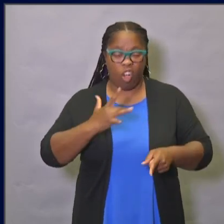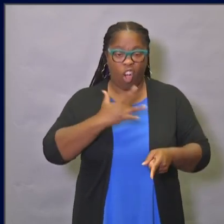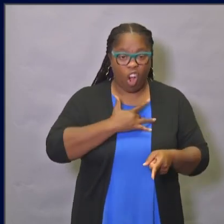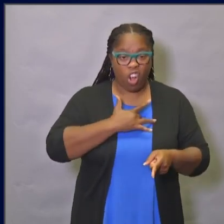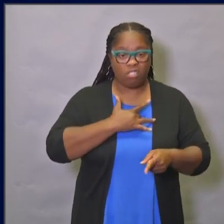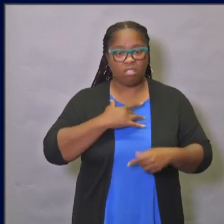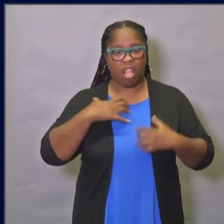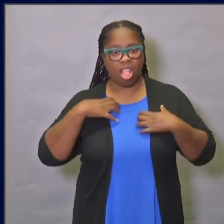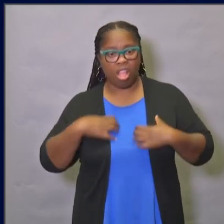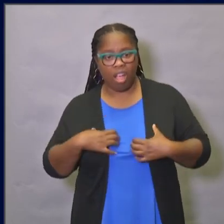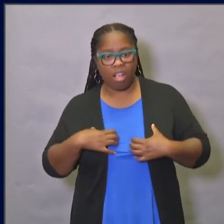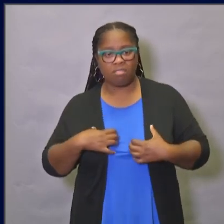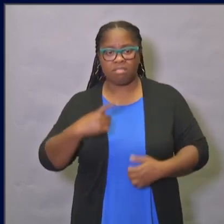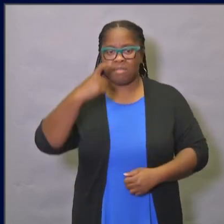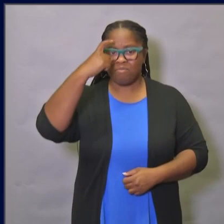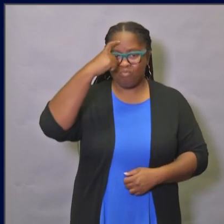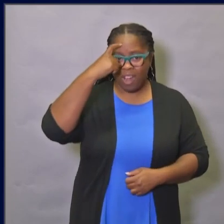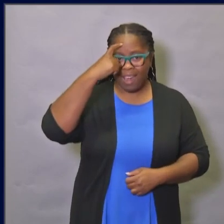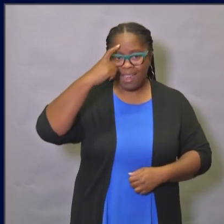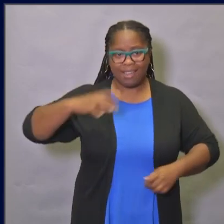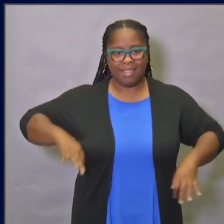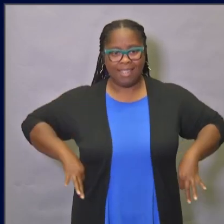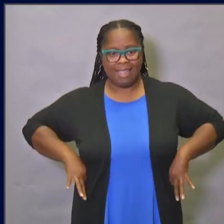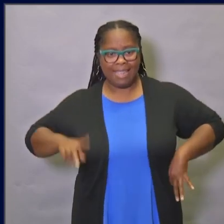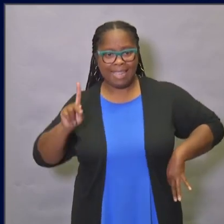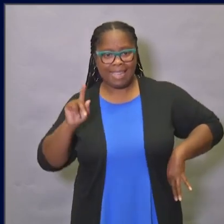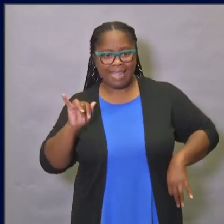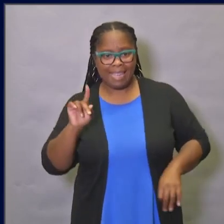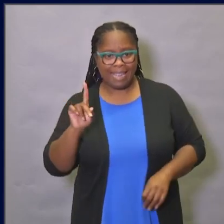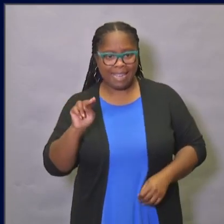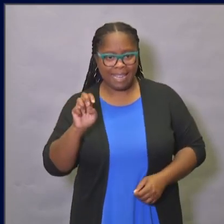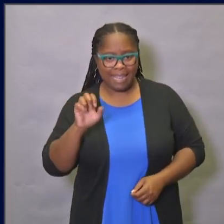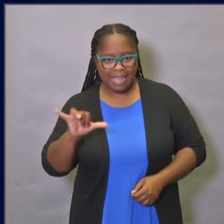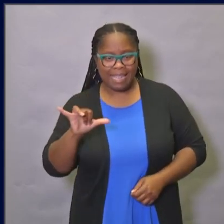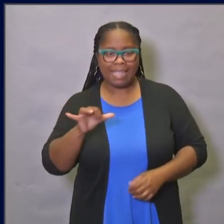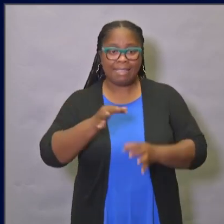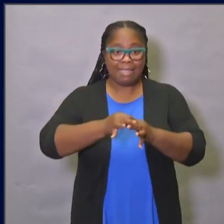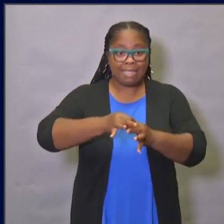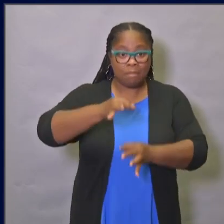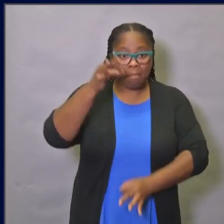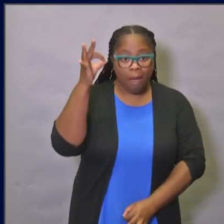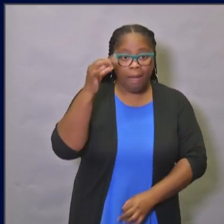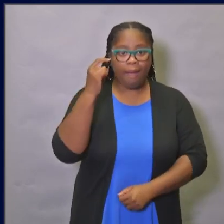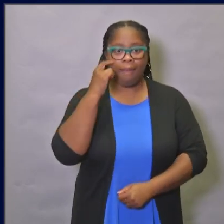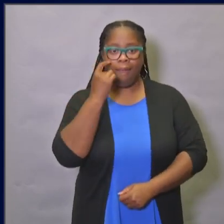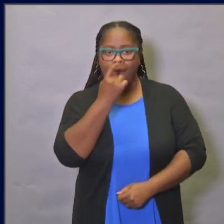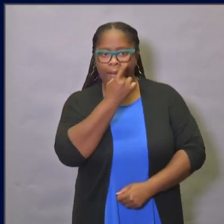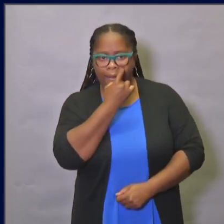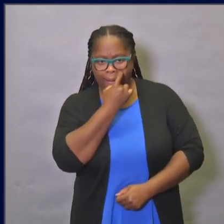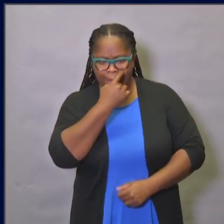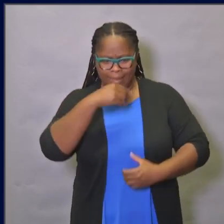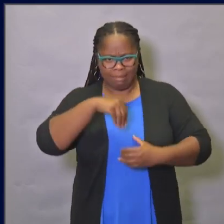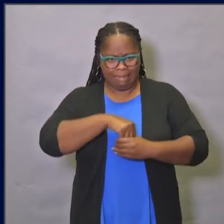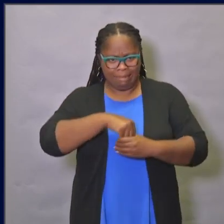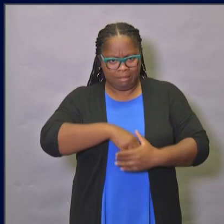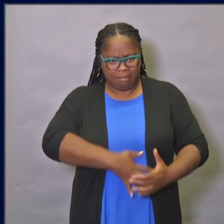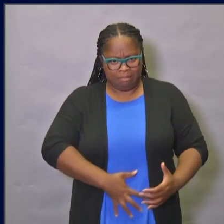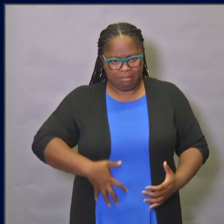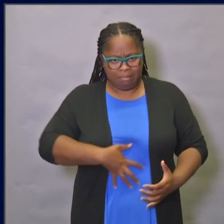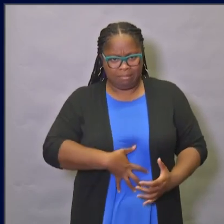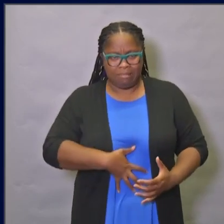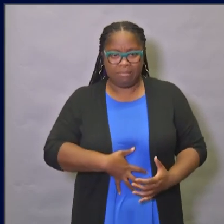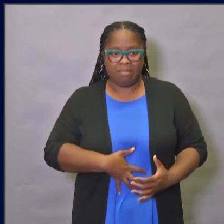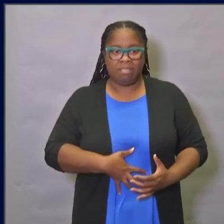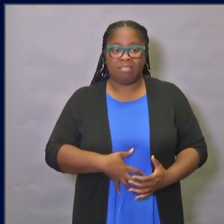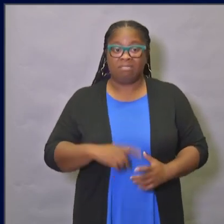skin, eyes, or gastrointestinal organs. To date, there have been 38 reported cases of MIS-C in